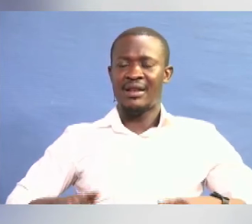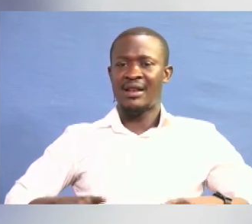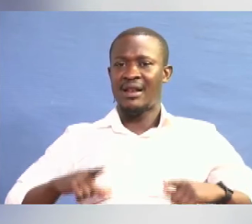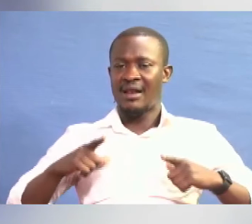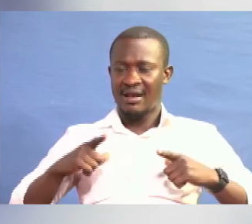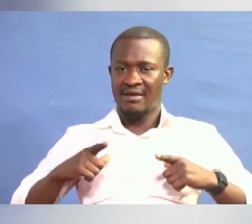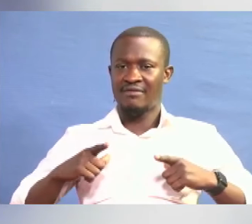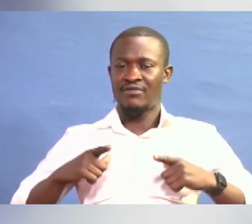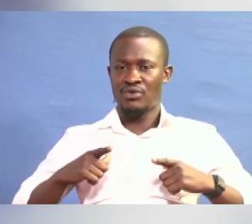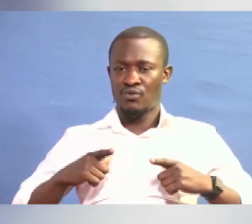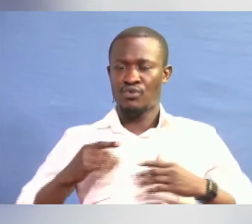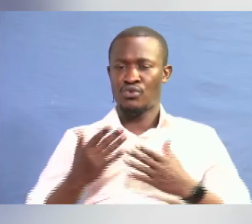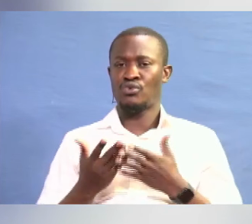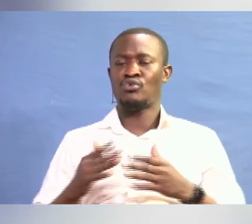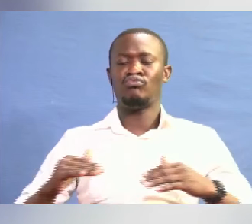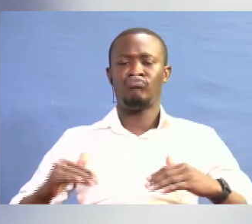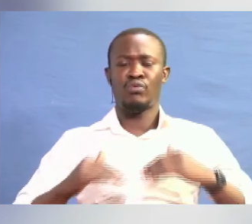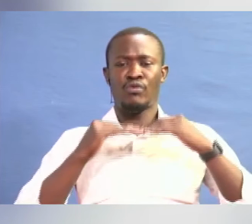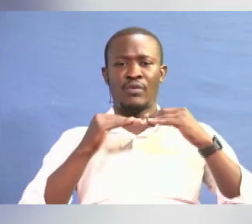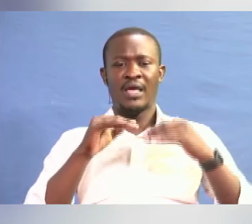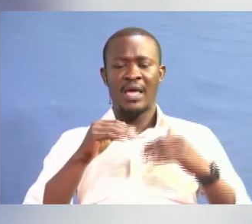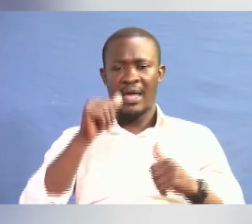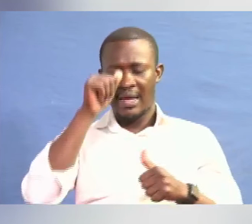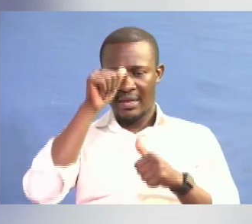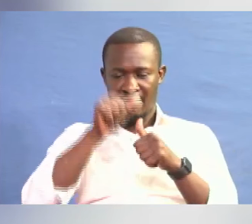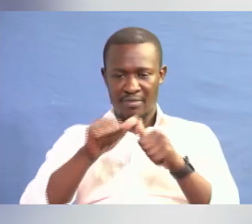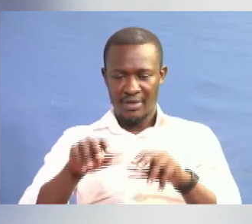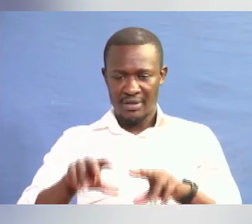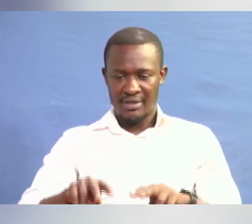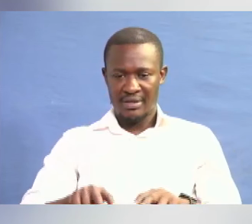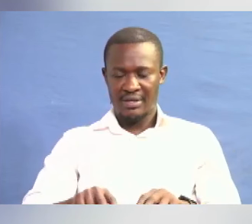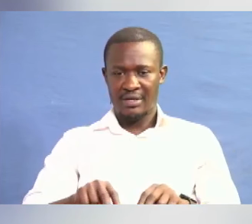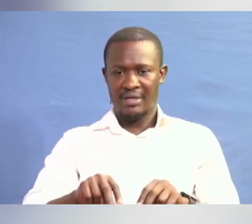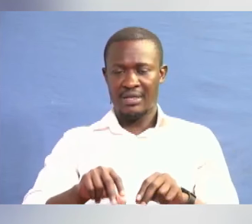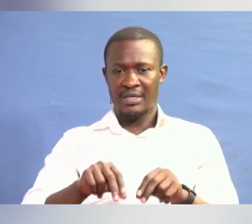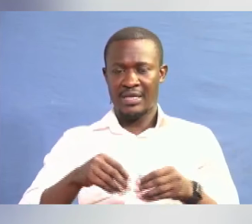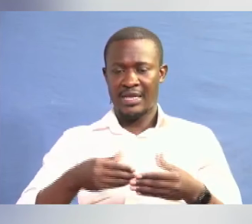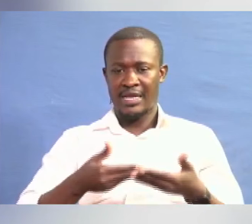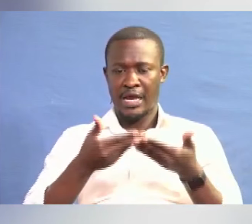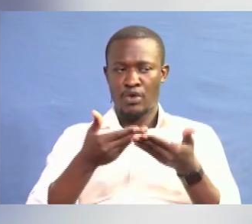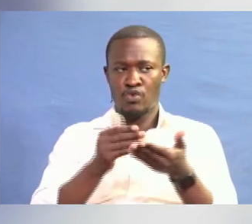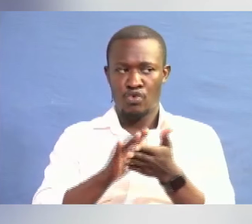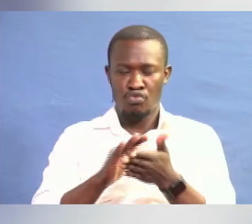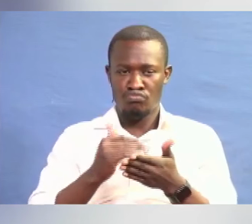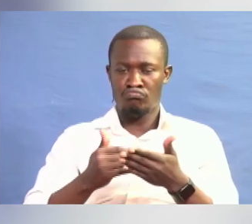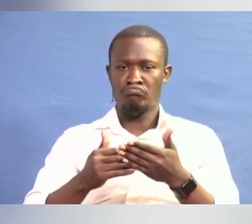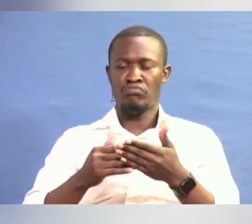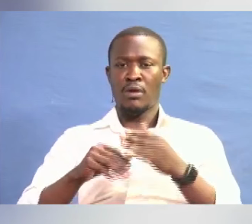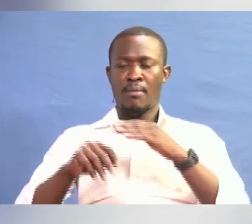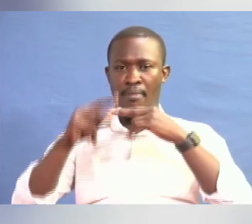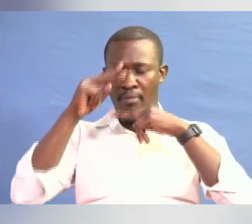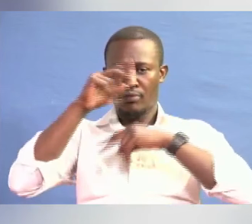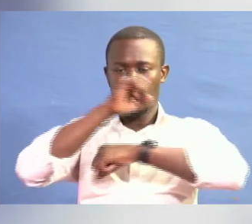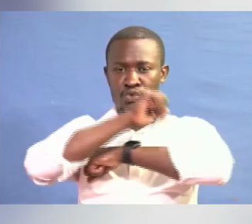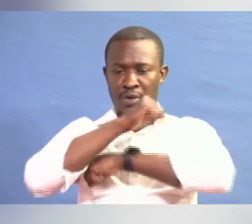Mbula, I remember taking you to Mukaa Girls, and you made us